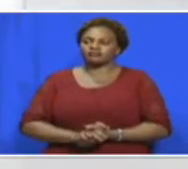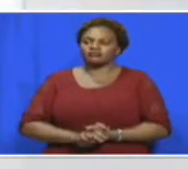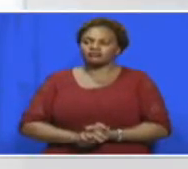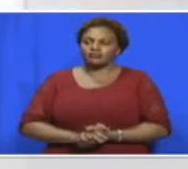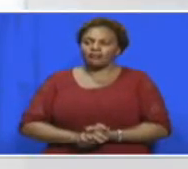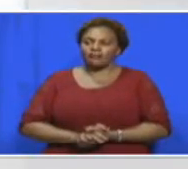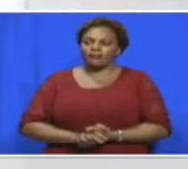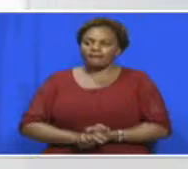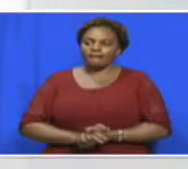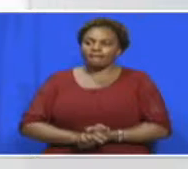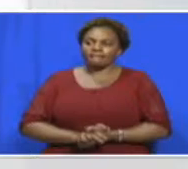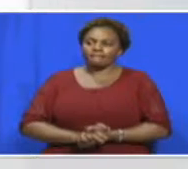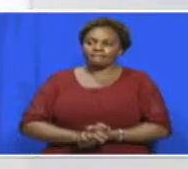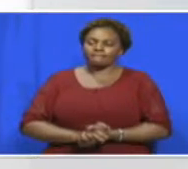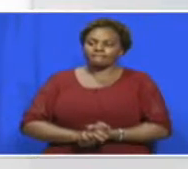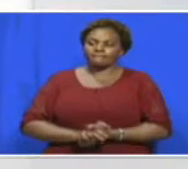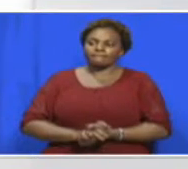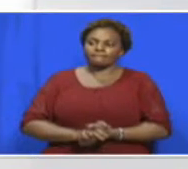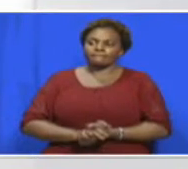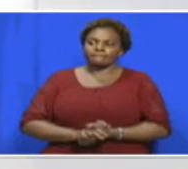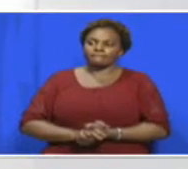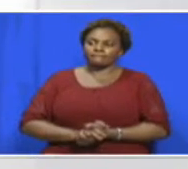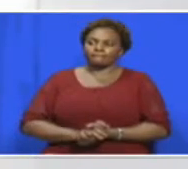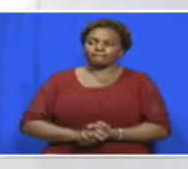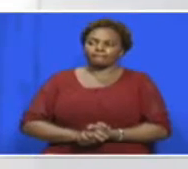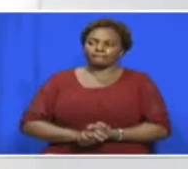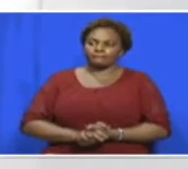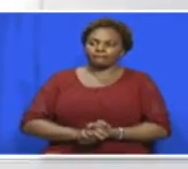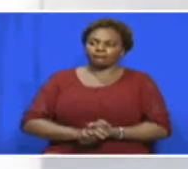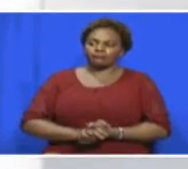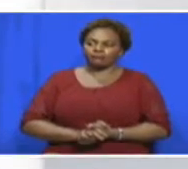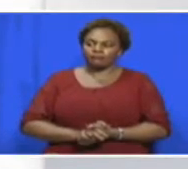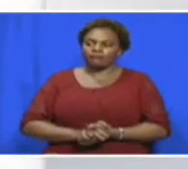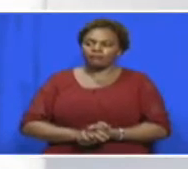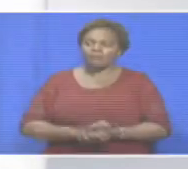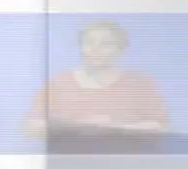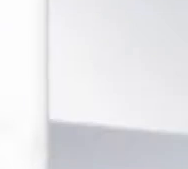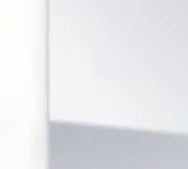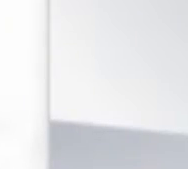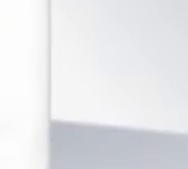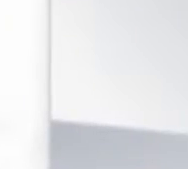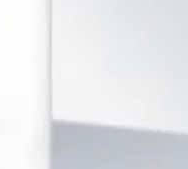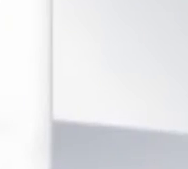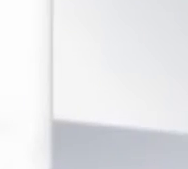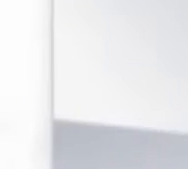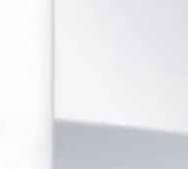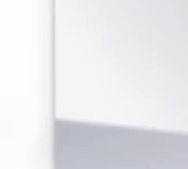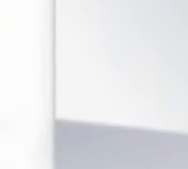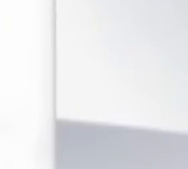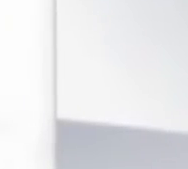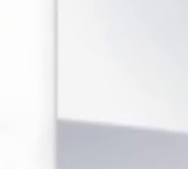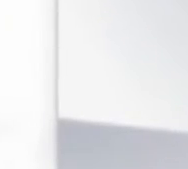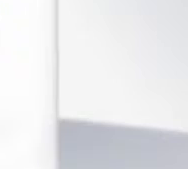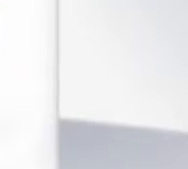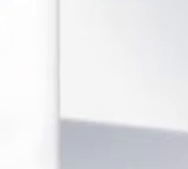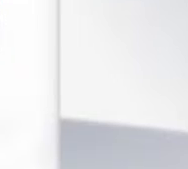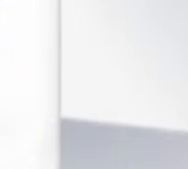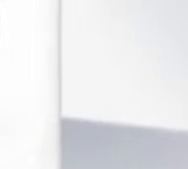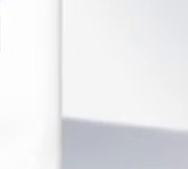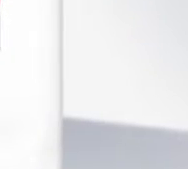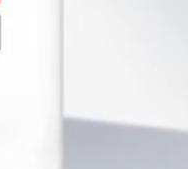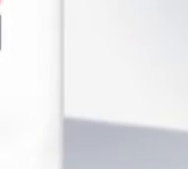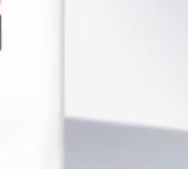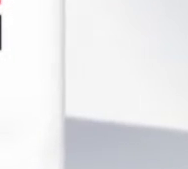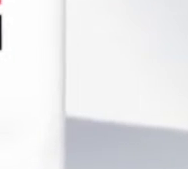has markedly improved, especially from November, when the Cabinet Secretary announced measures that would require